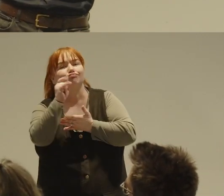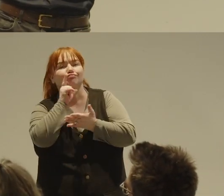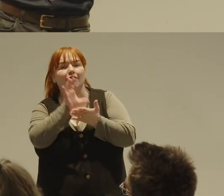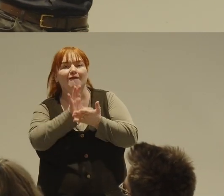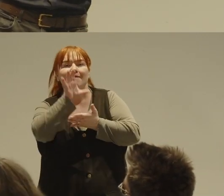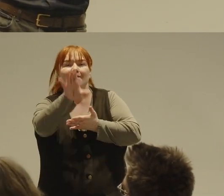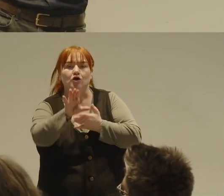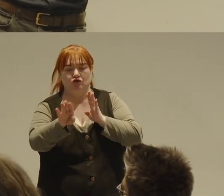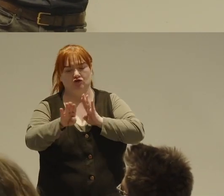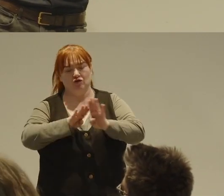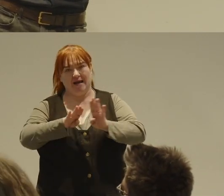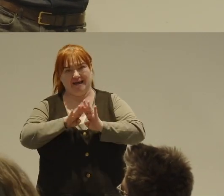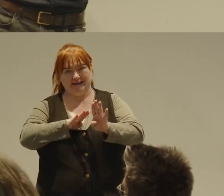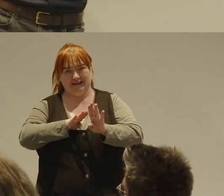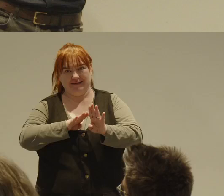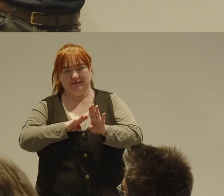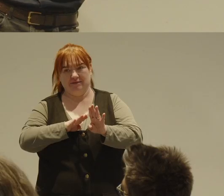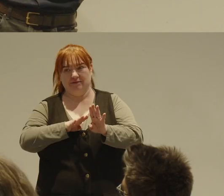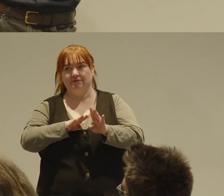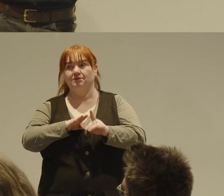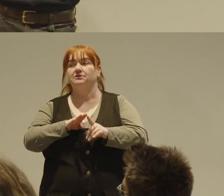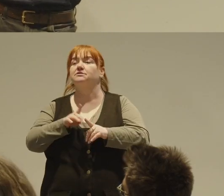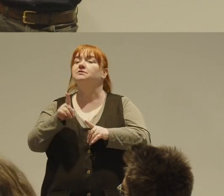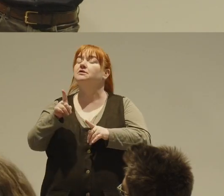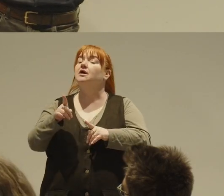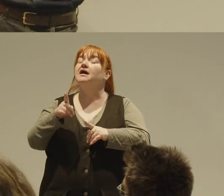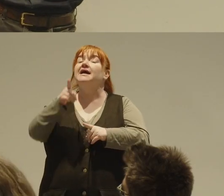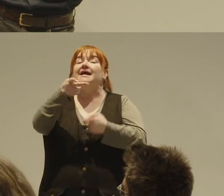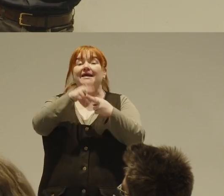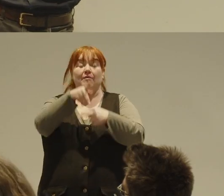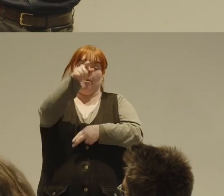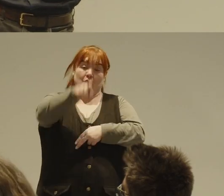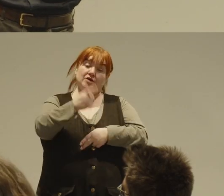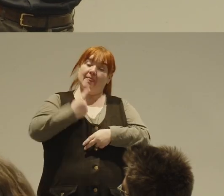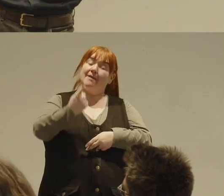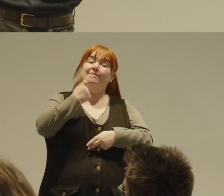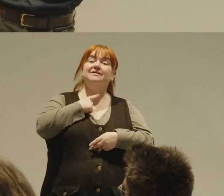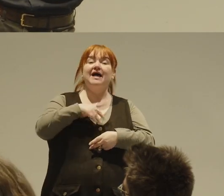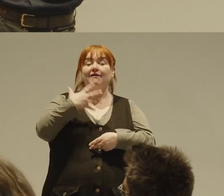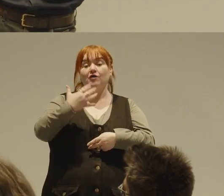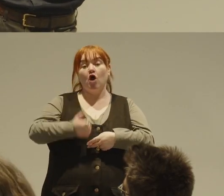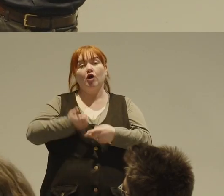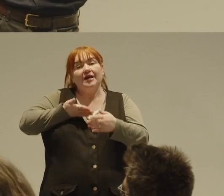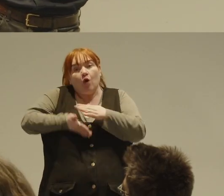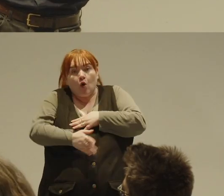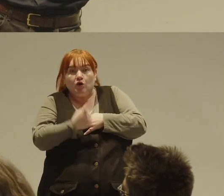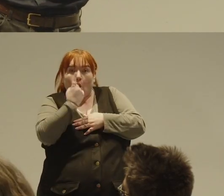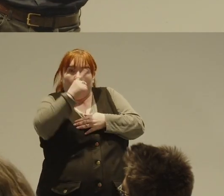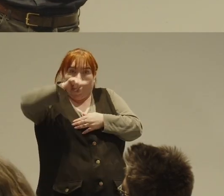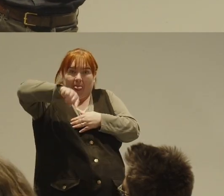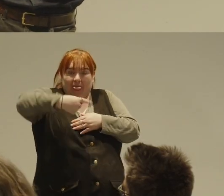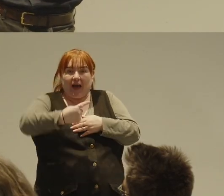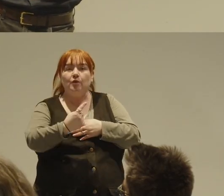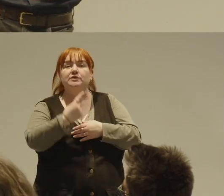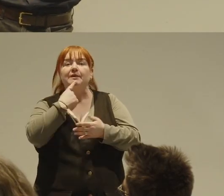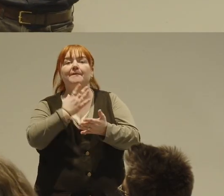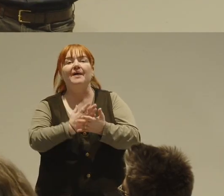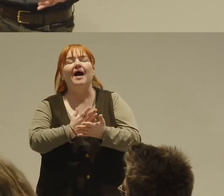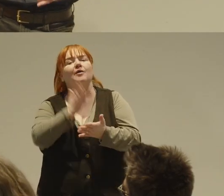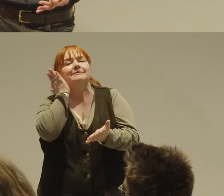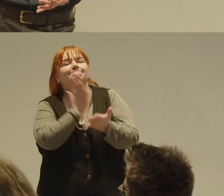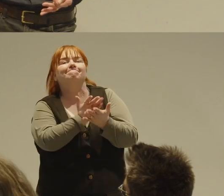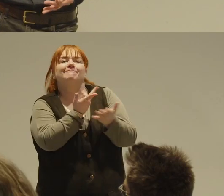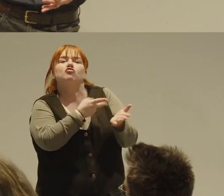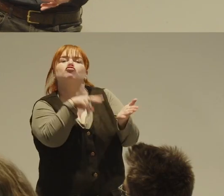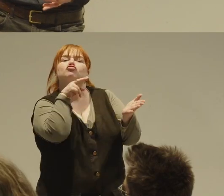good question. If somebody is earning under £1,000 a year, then they don't legally need to register as self-employed. It's